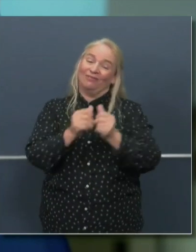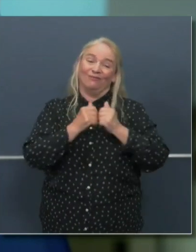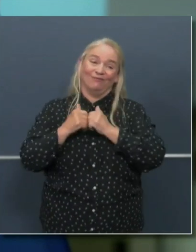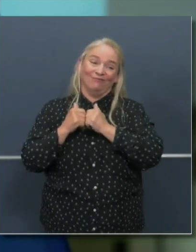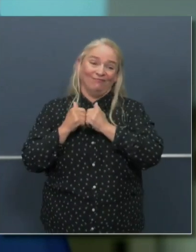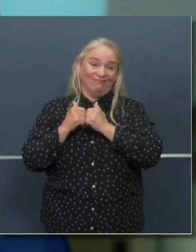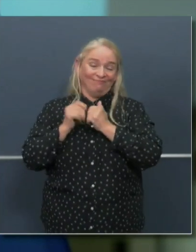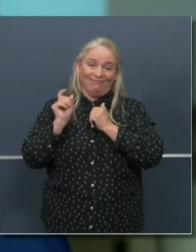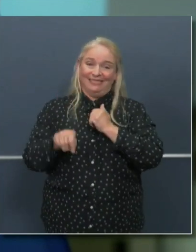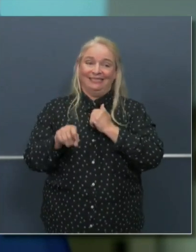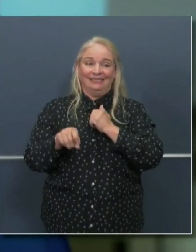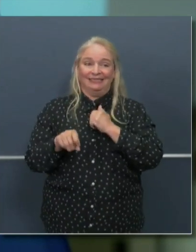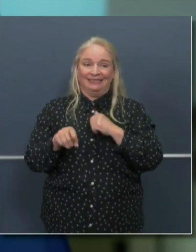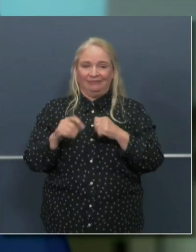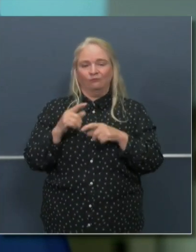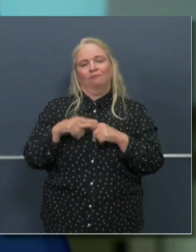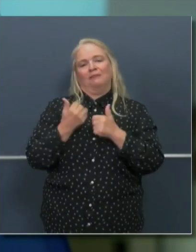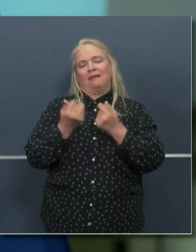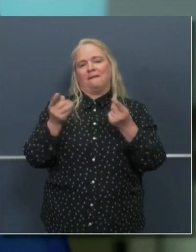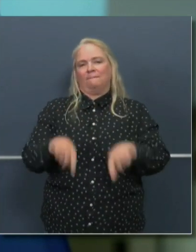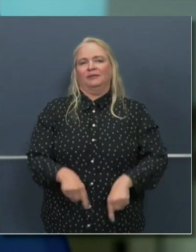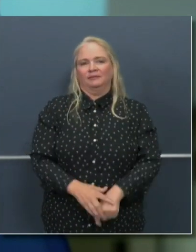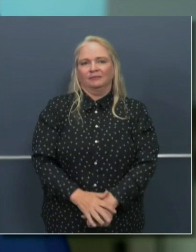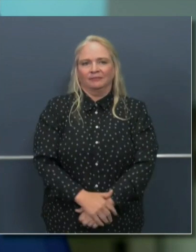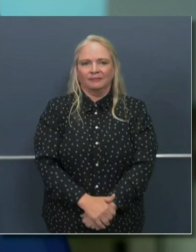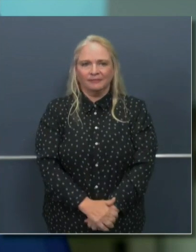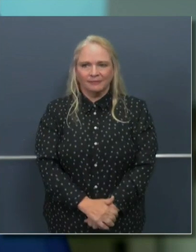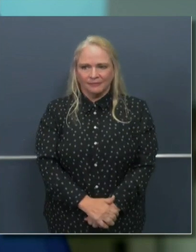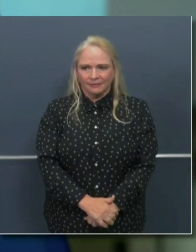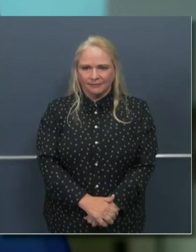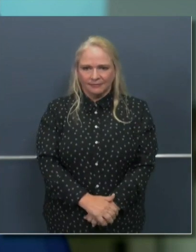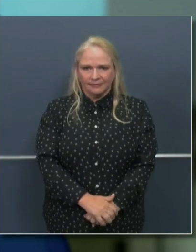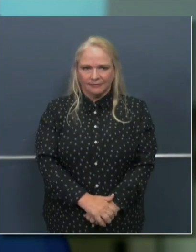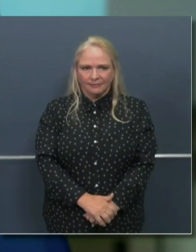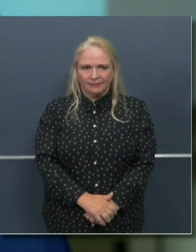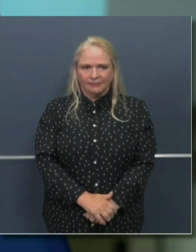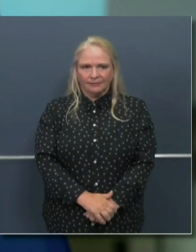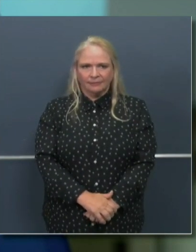dynamic. Final question, Ana Ibarra, Cal Matters.